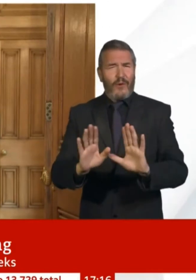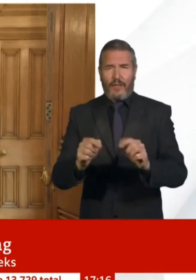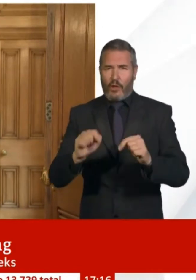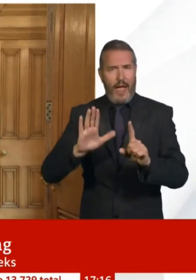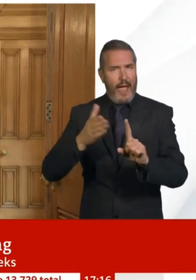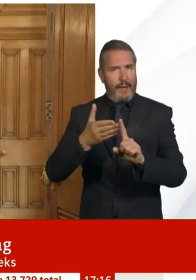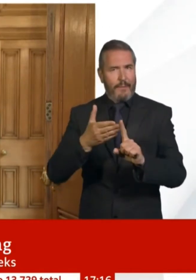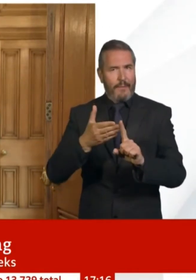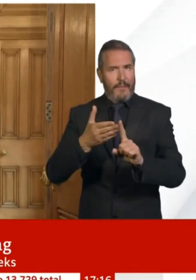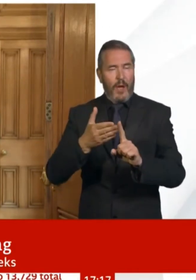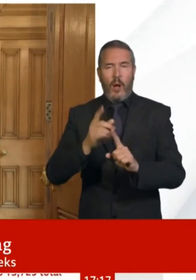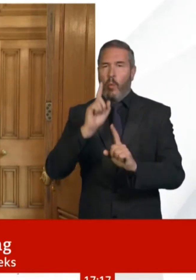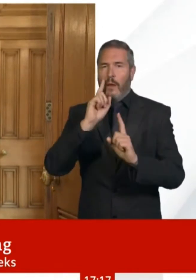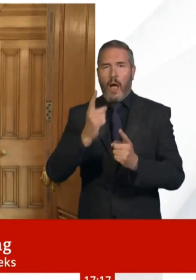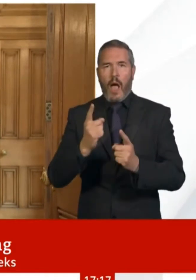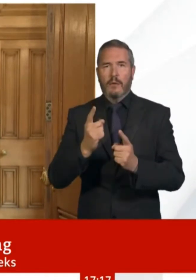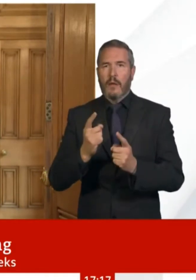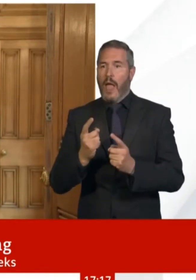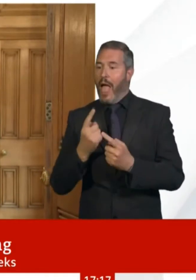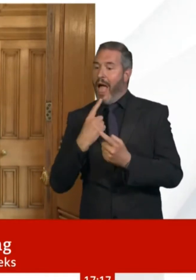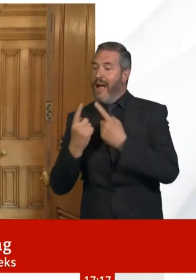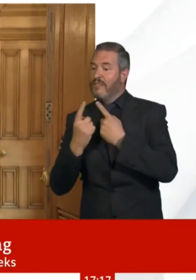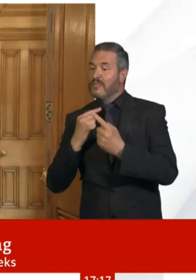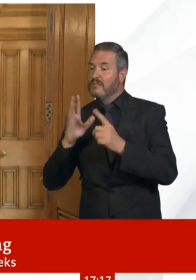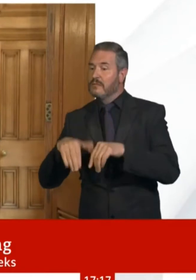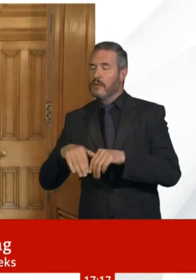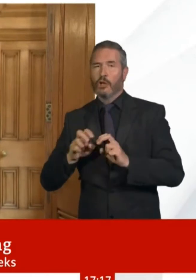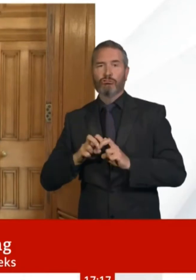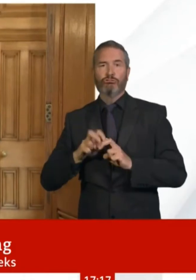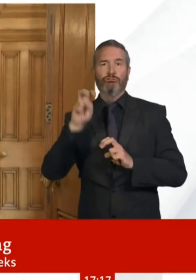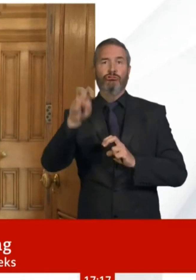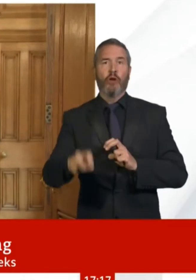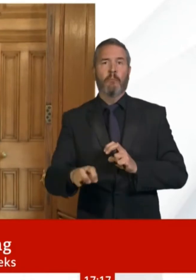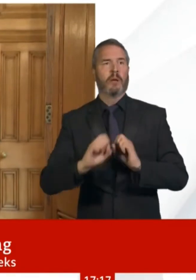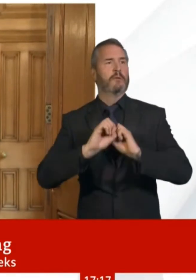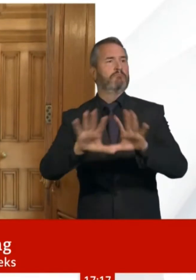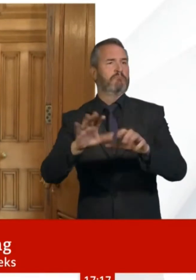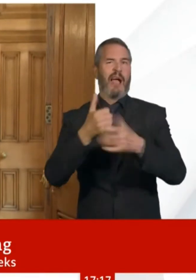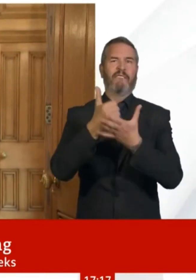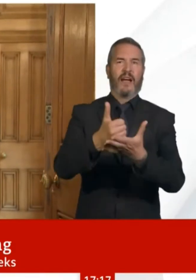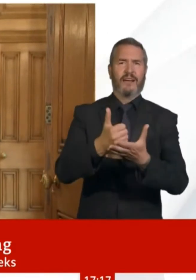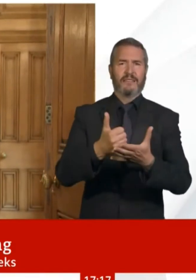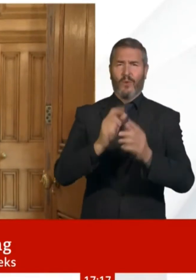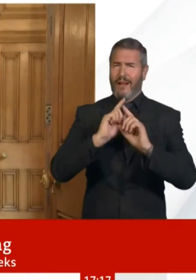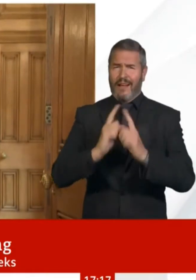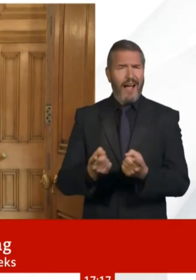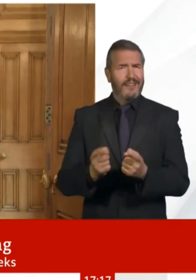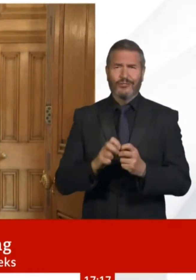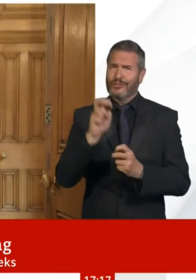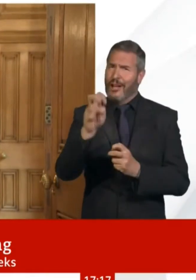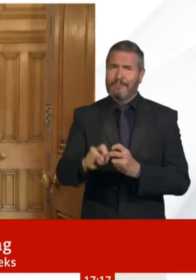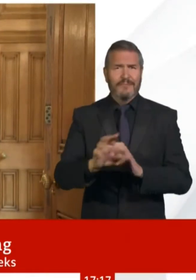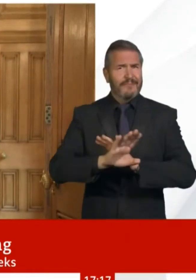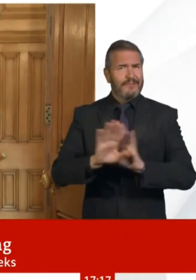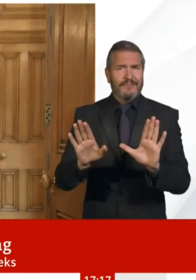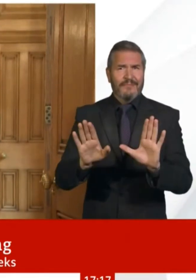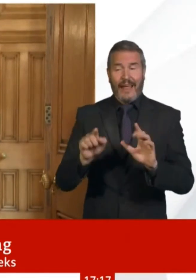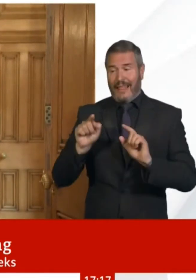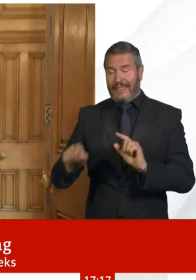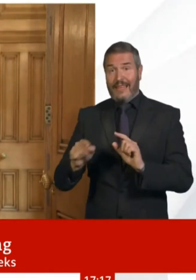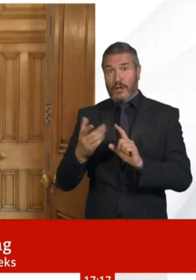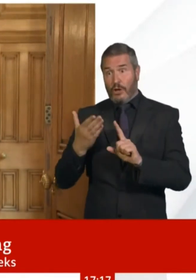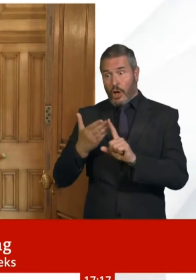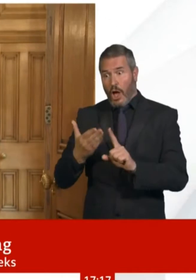we prejudice the data and the evidence that SAGE is getting, both on the spread of the virus and the extent to which we get it down, well below